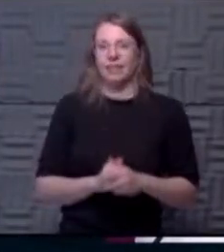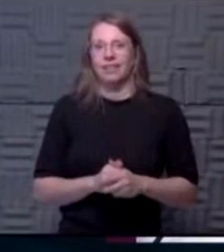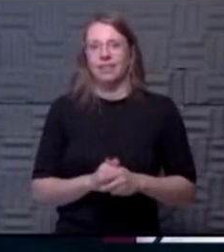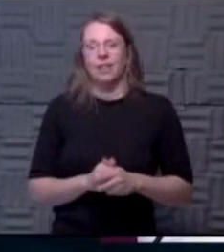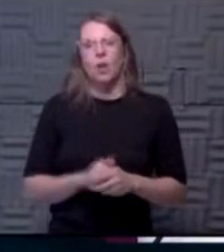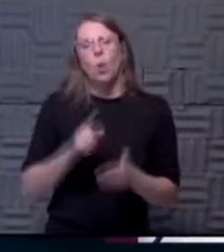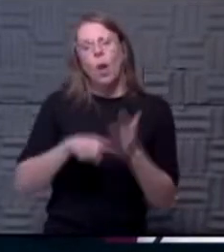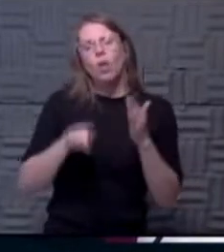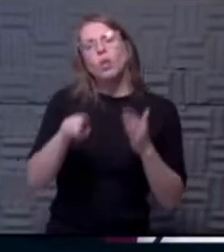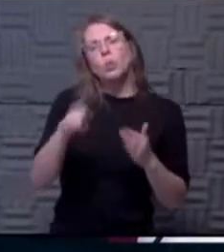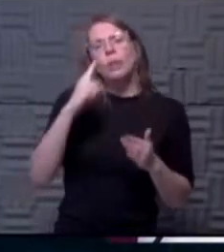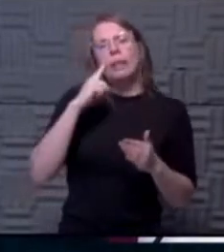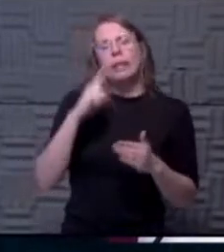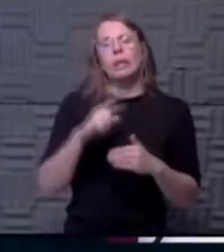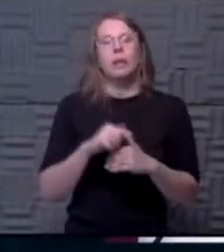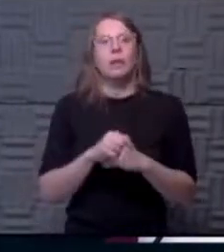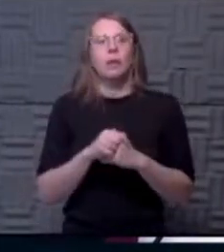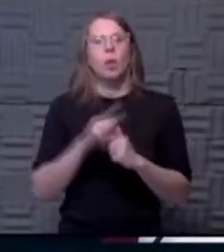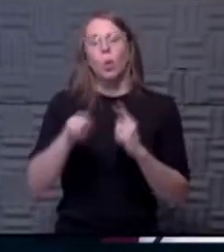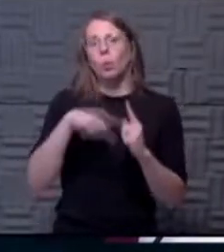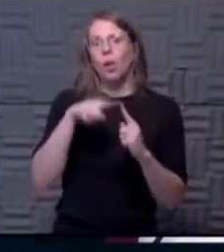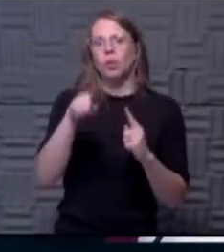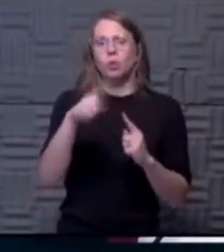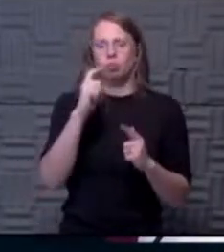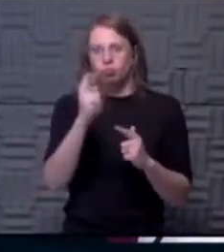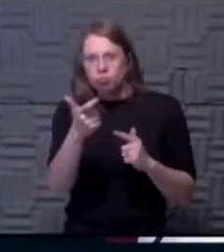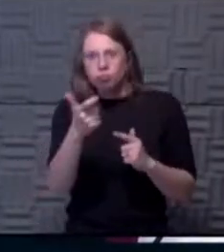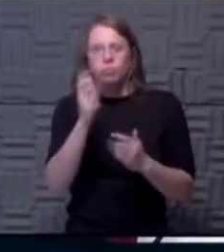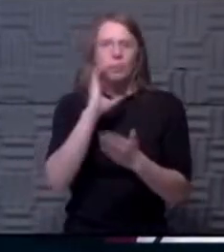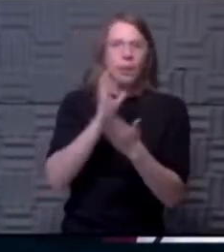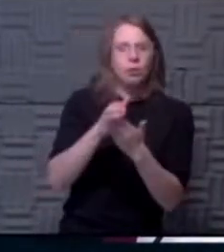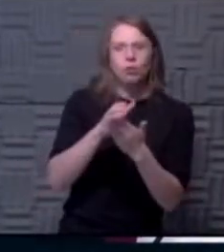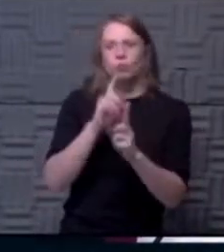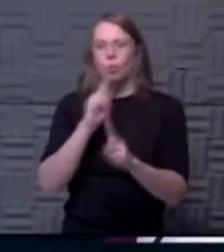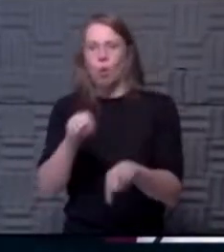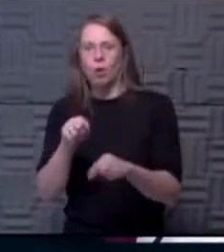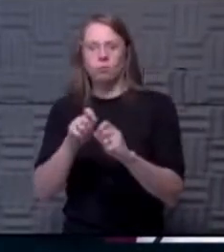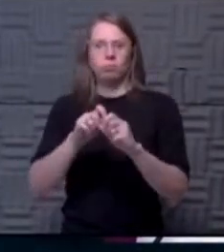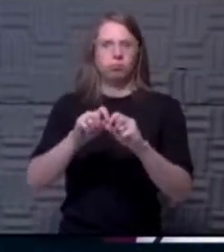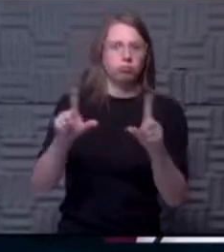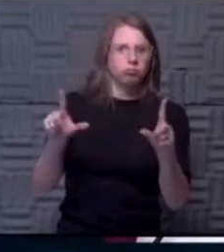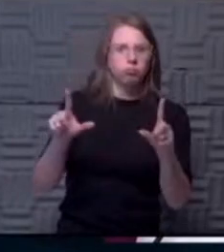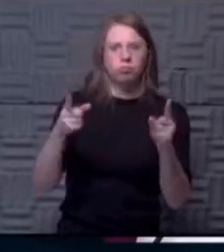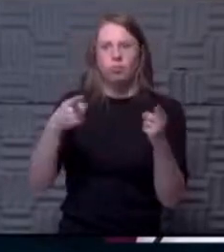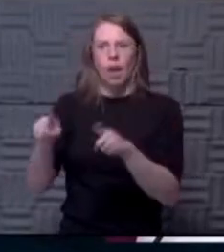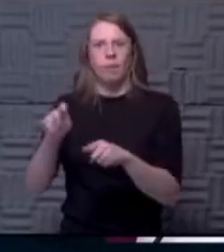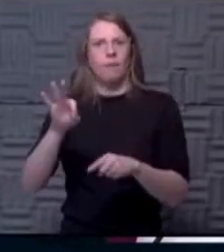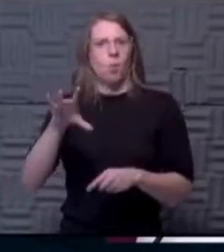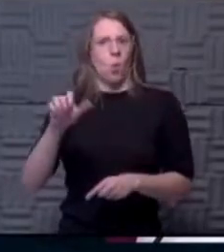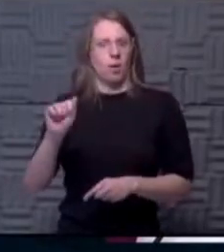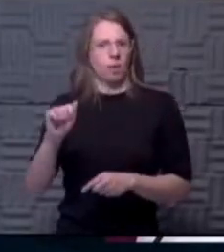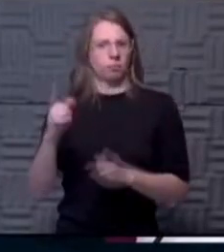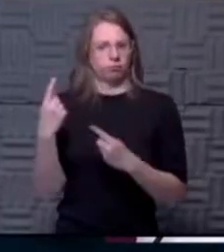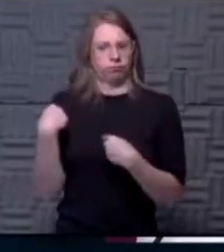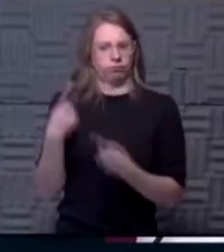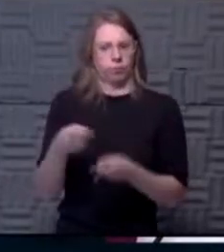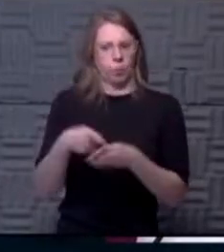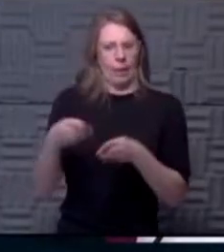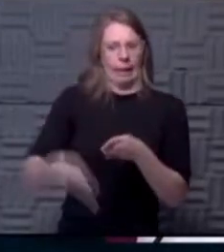you thinking when you see pictures and reports of, say, what was happening in Florida over the